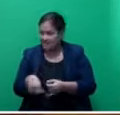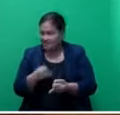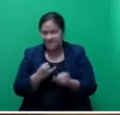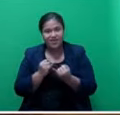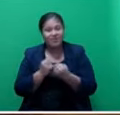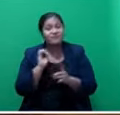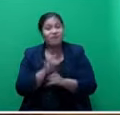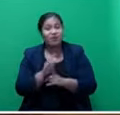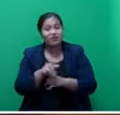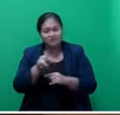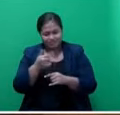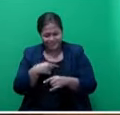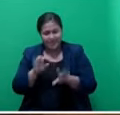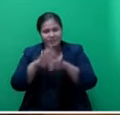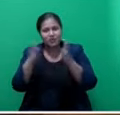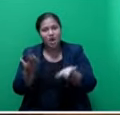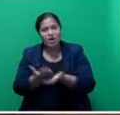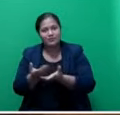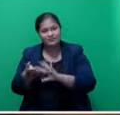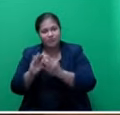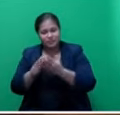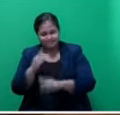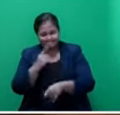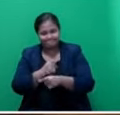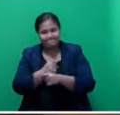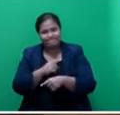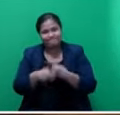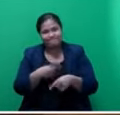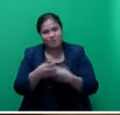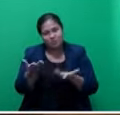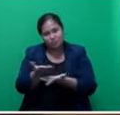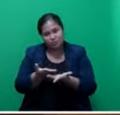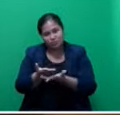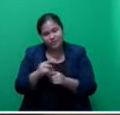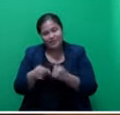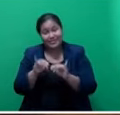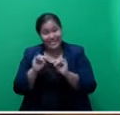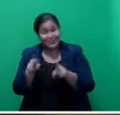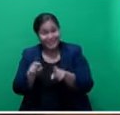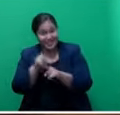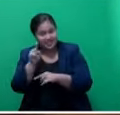be part of the global community in addressing issues like this.